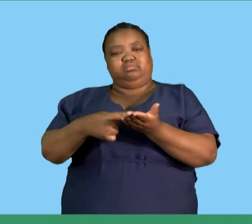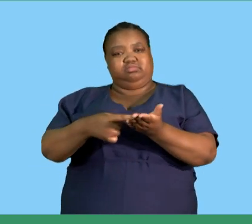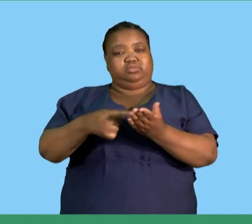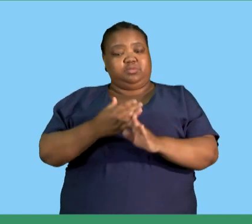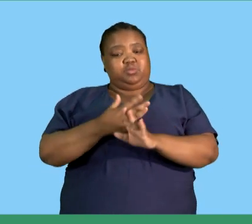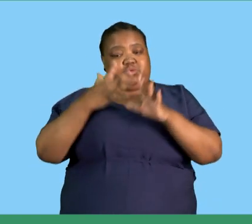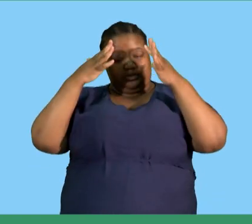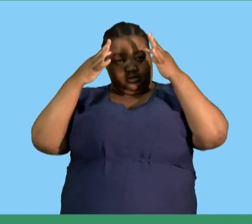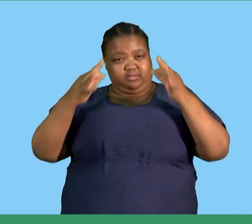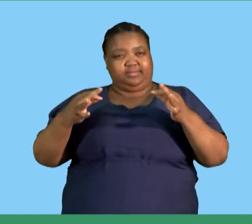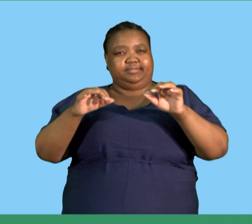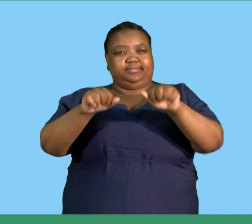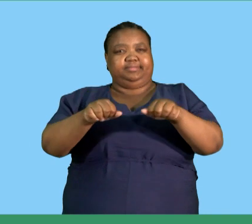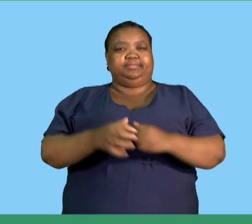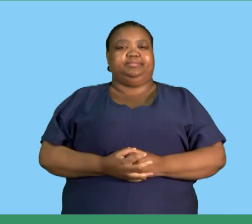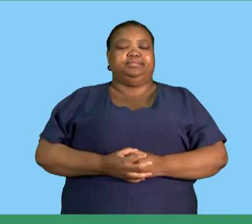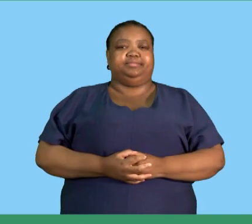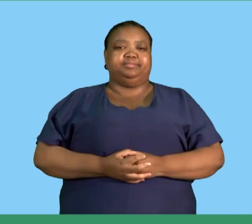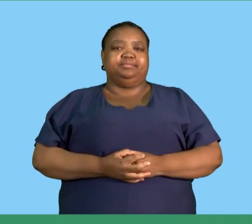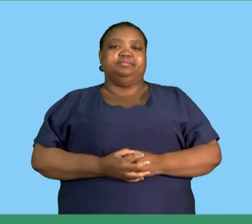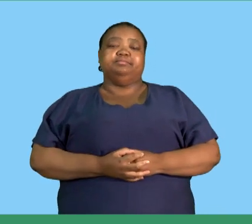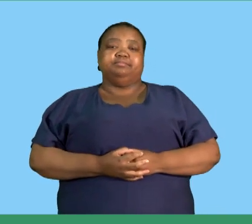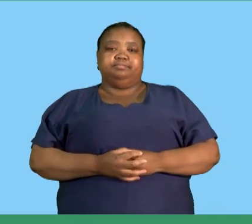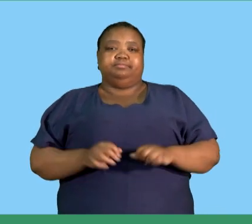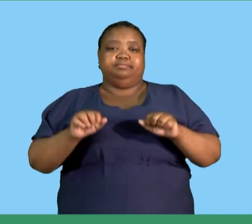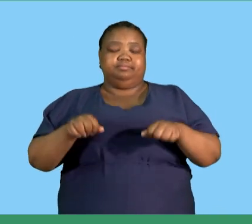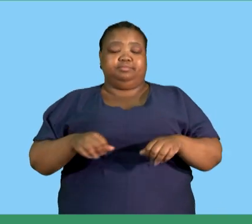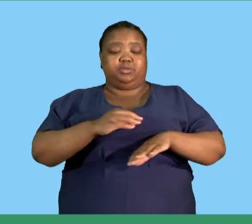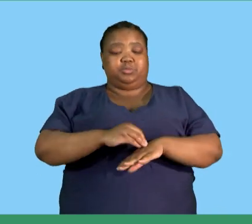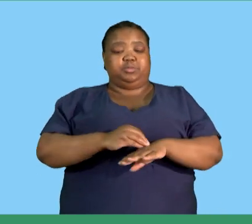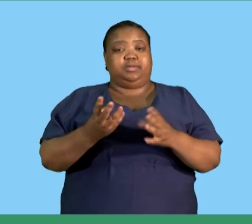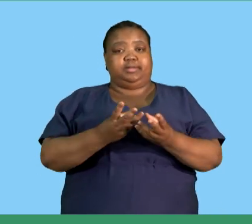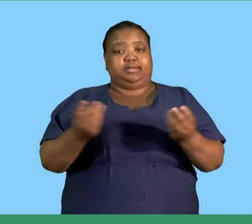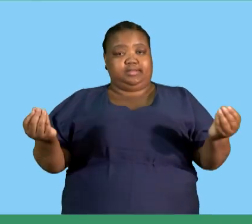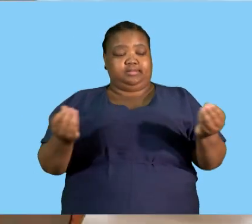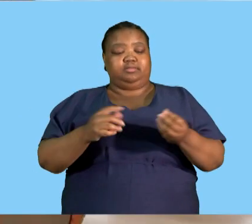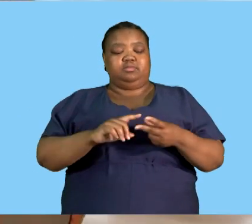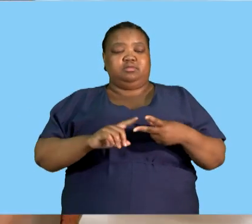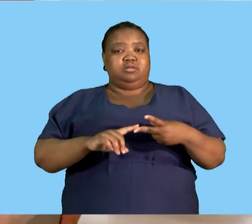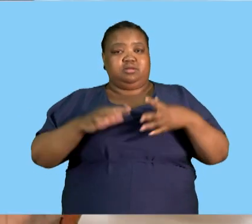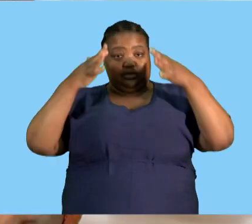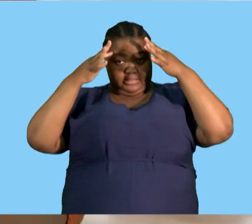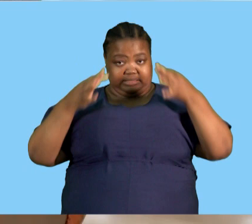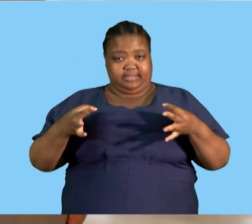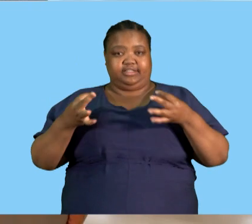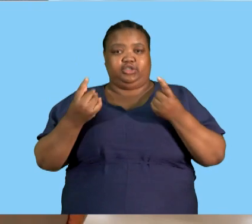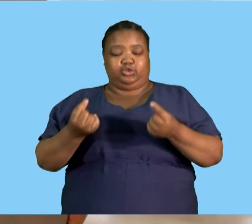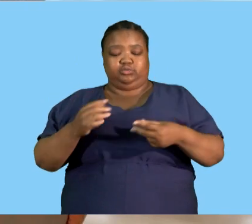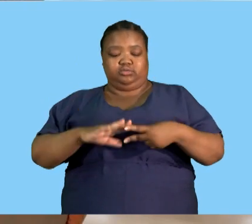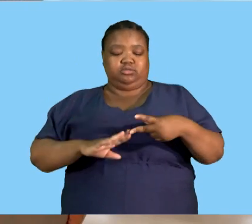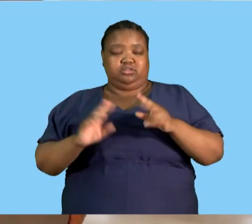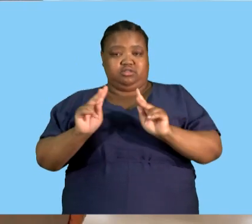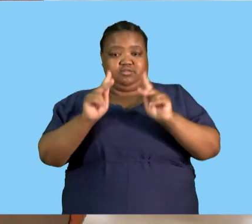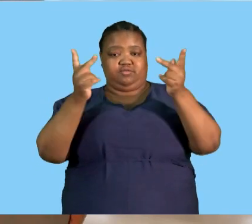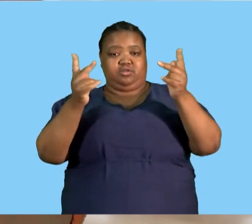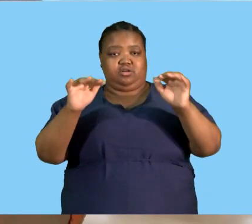one. Right, so now this is a practice. From everything that I just said now, you should know the differences between problem